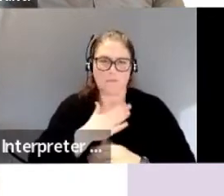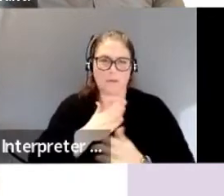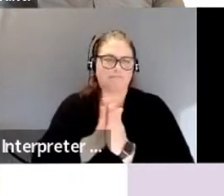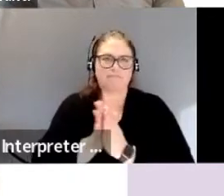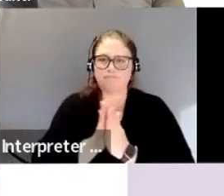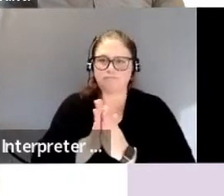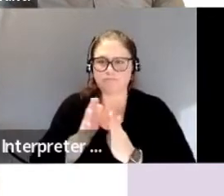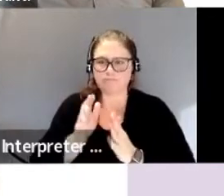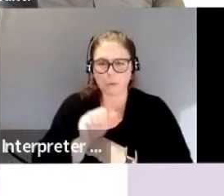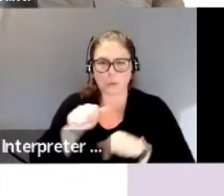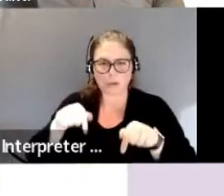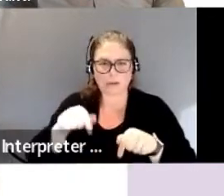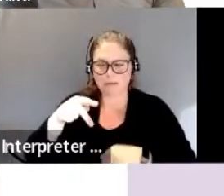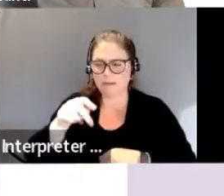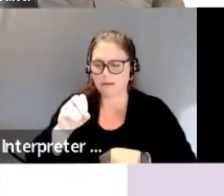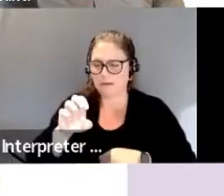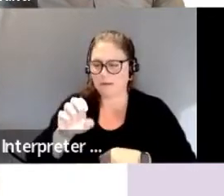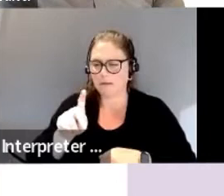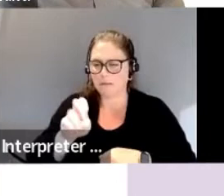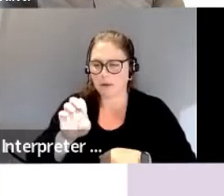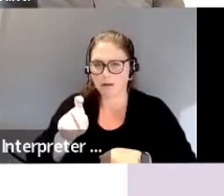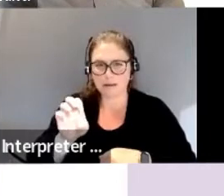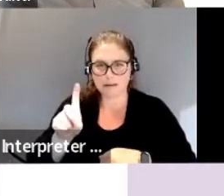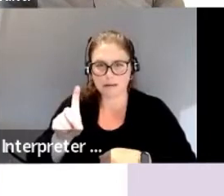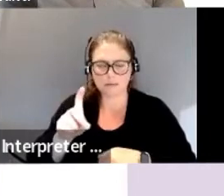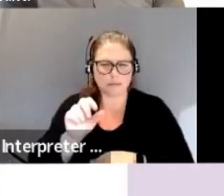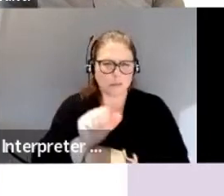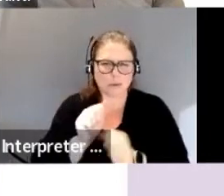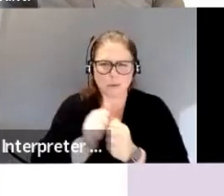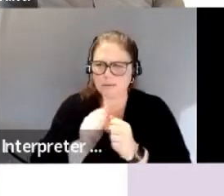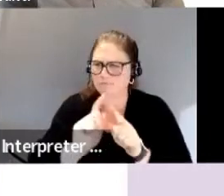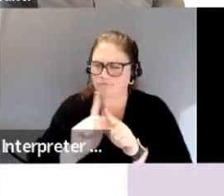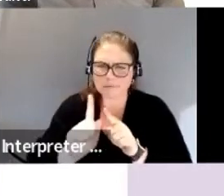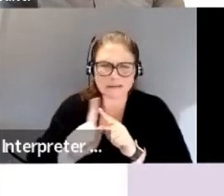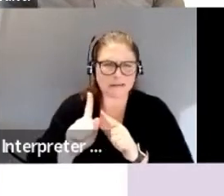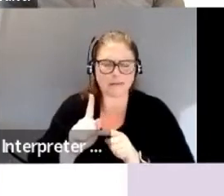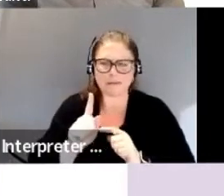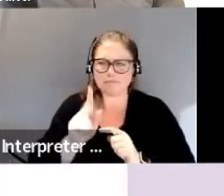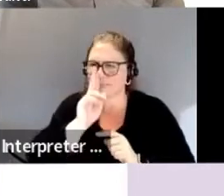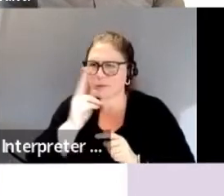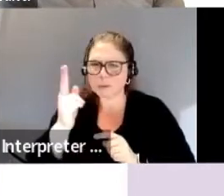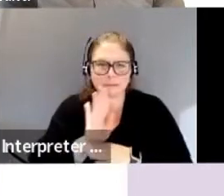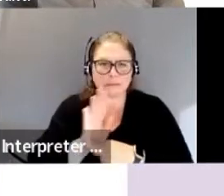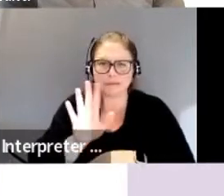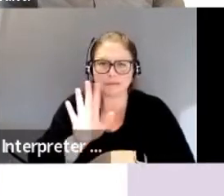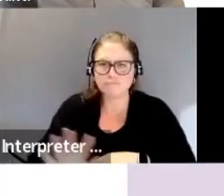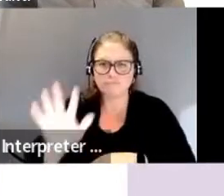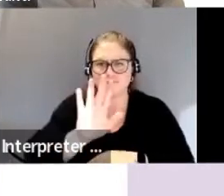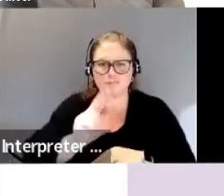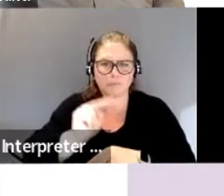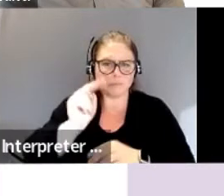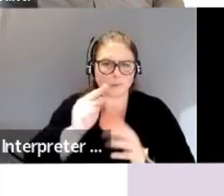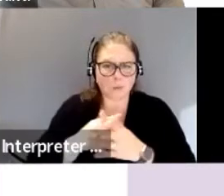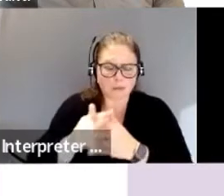so many unique businesses from all across Canada and the United States, North America. Everyone has their